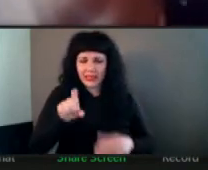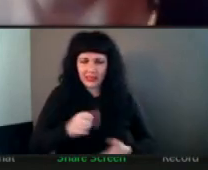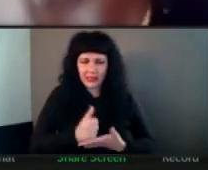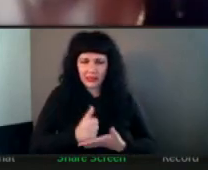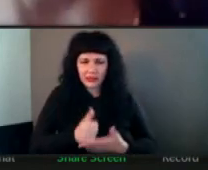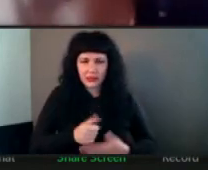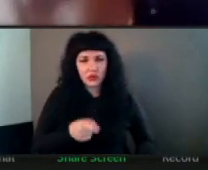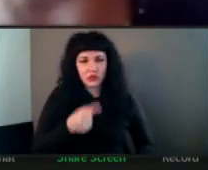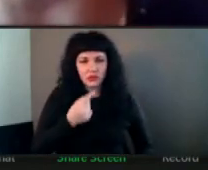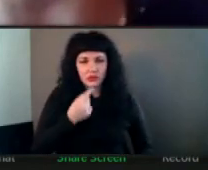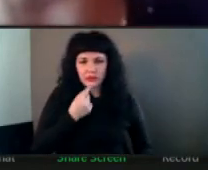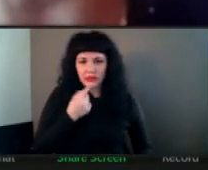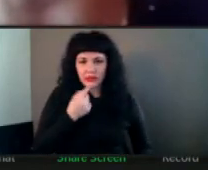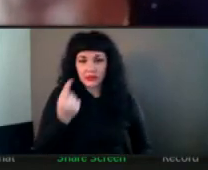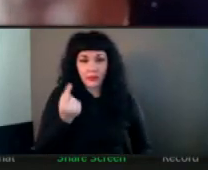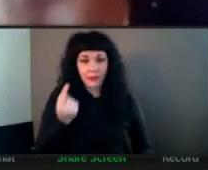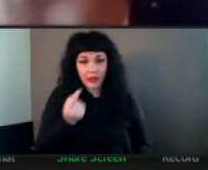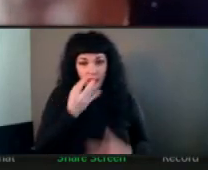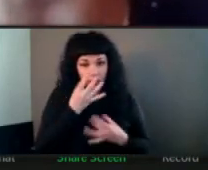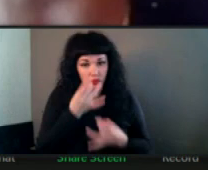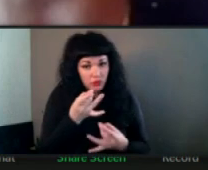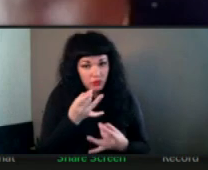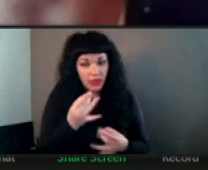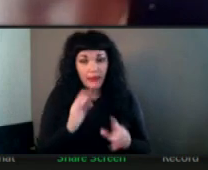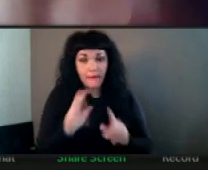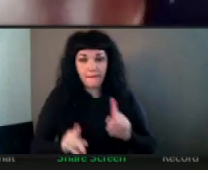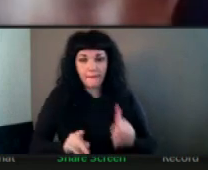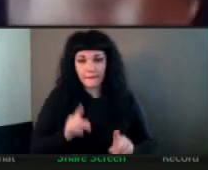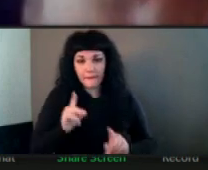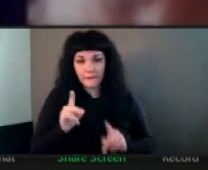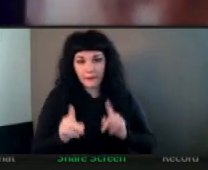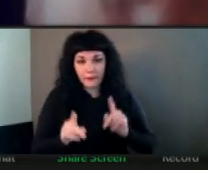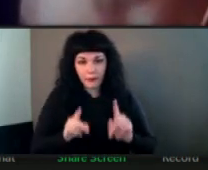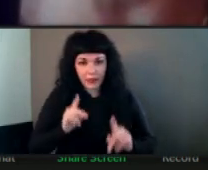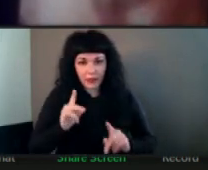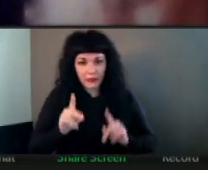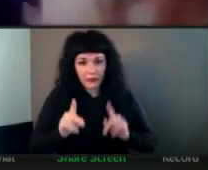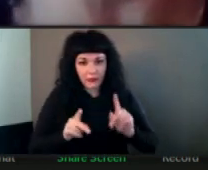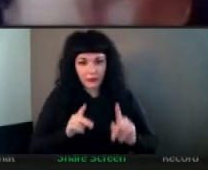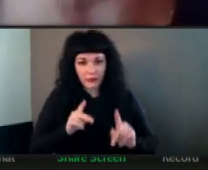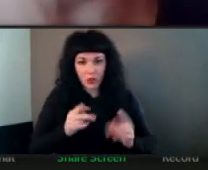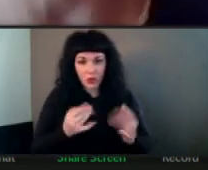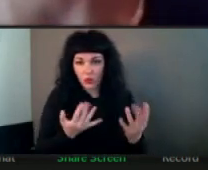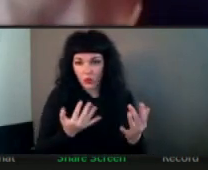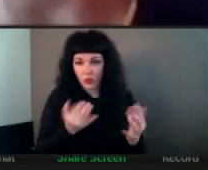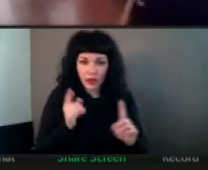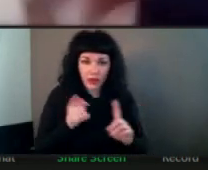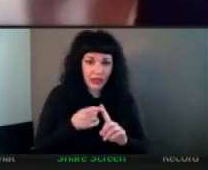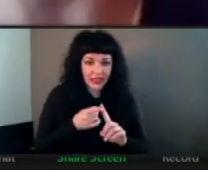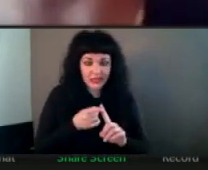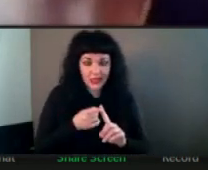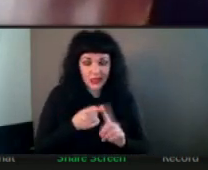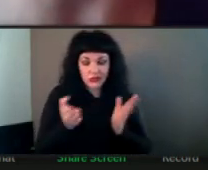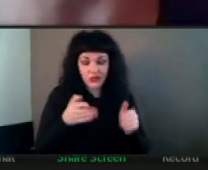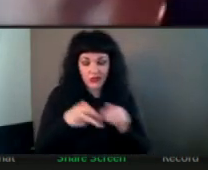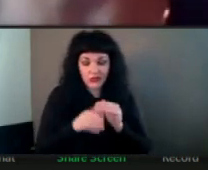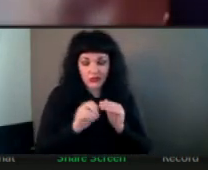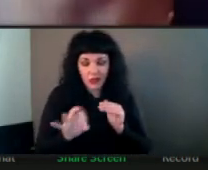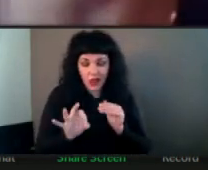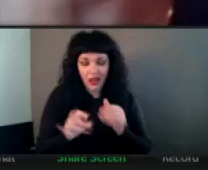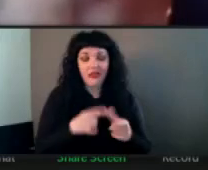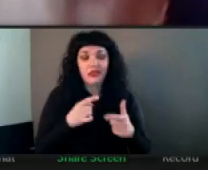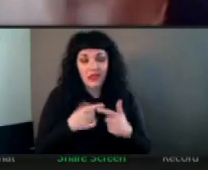interesting, and that is that people often wait till they are losing their utilities before they call. So we know this is an